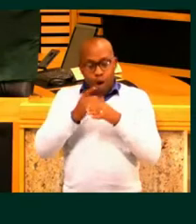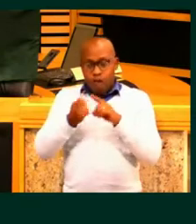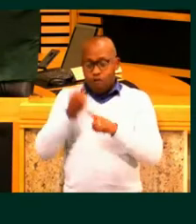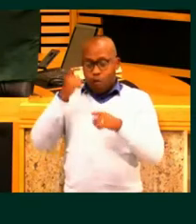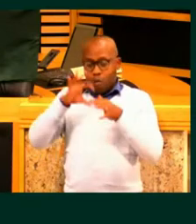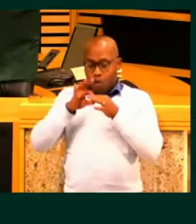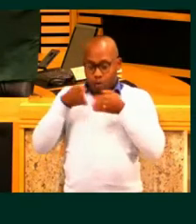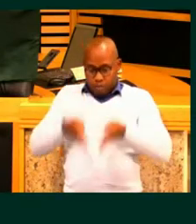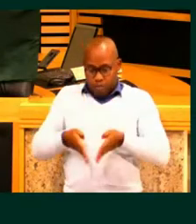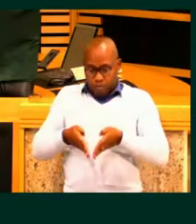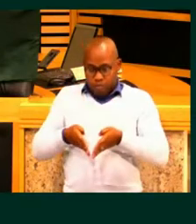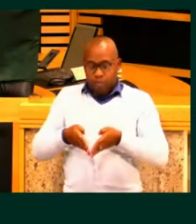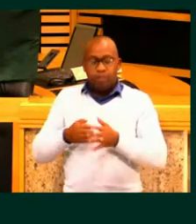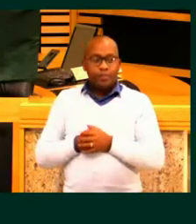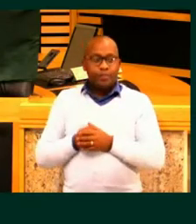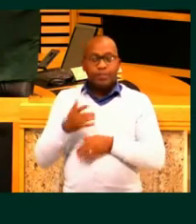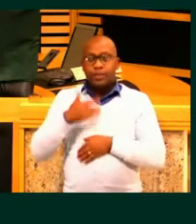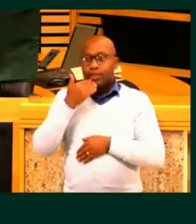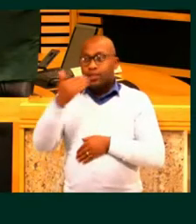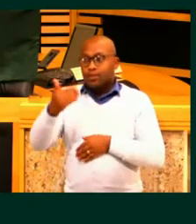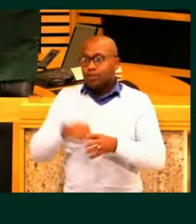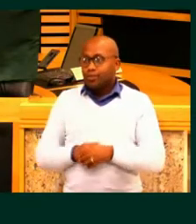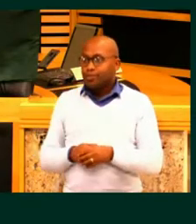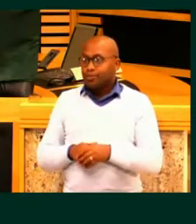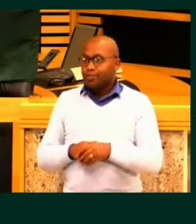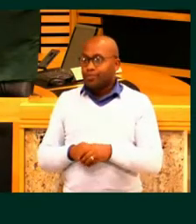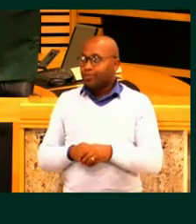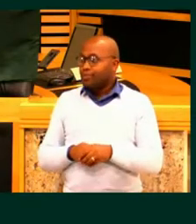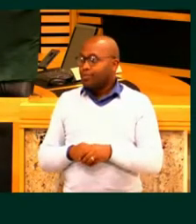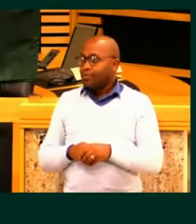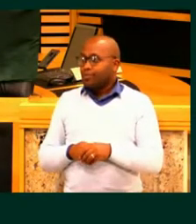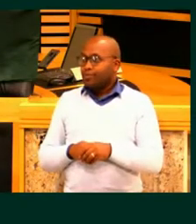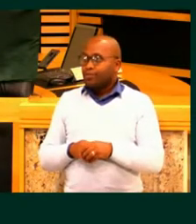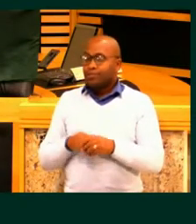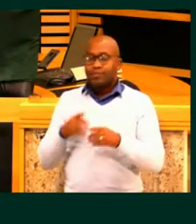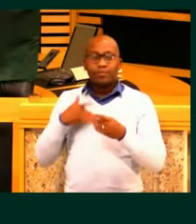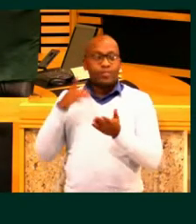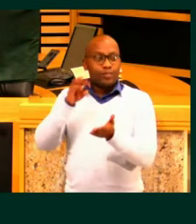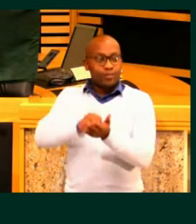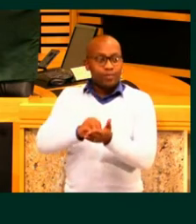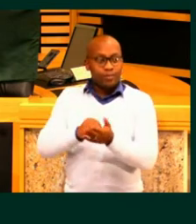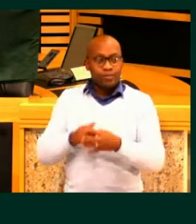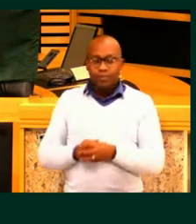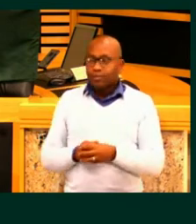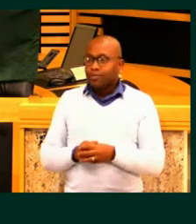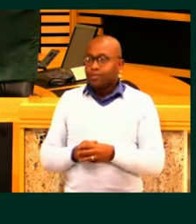allic thank you honorable I put the draft resolution